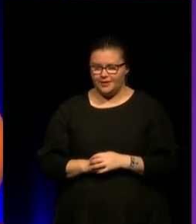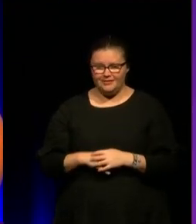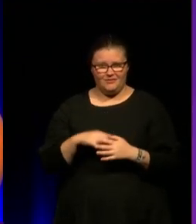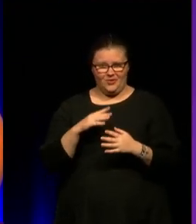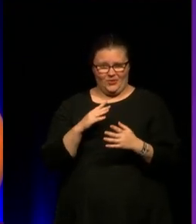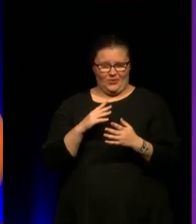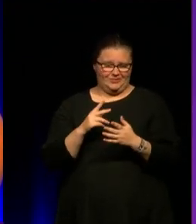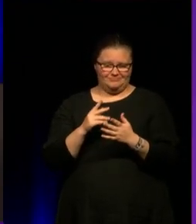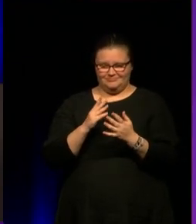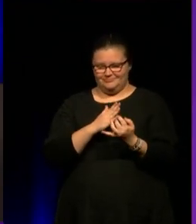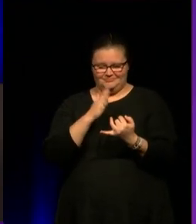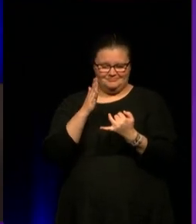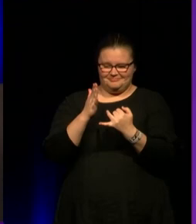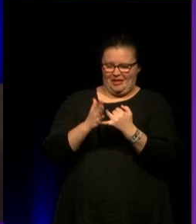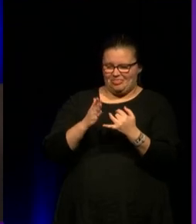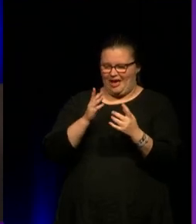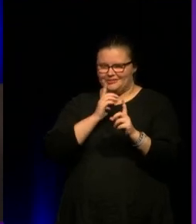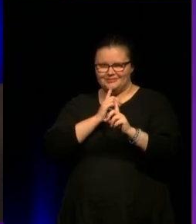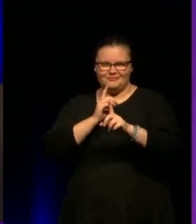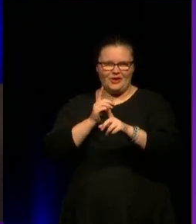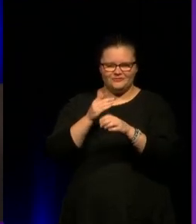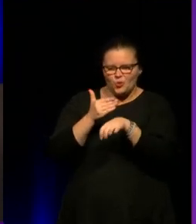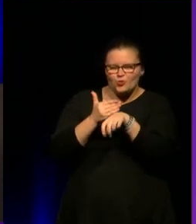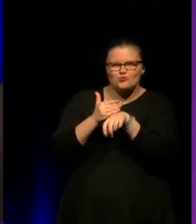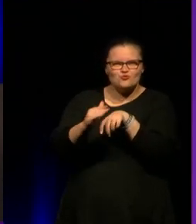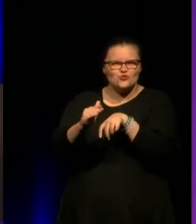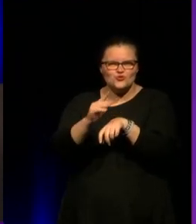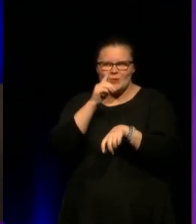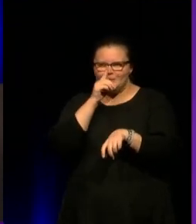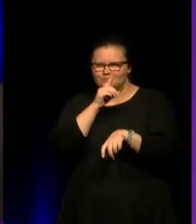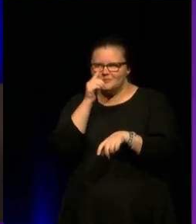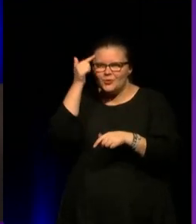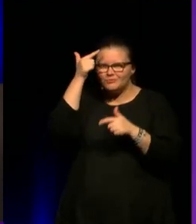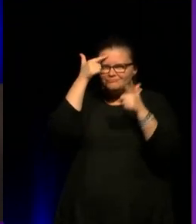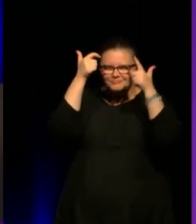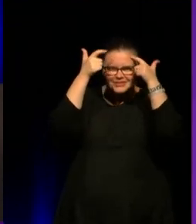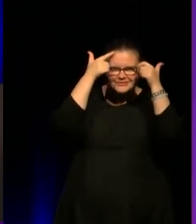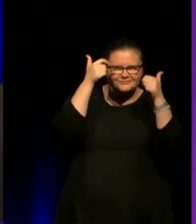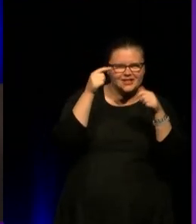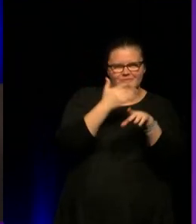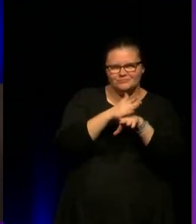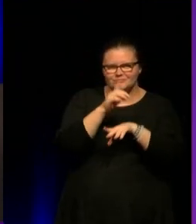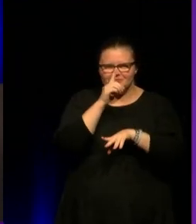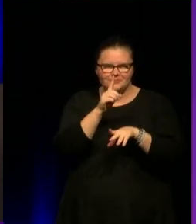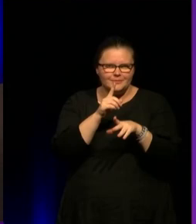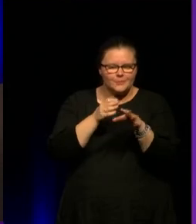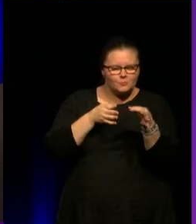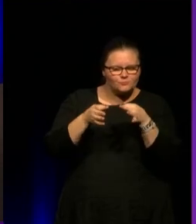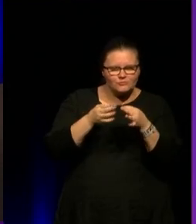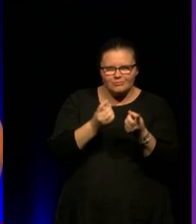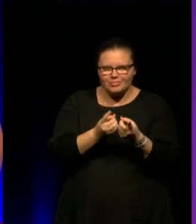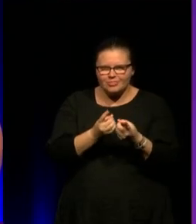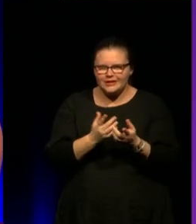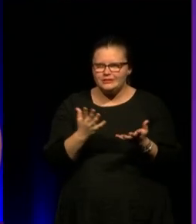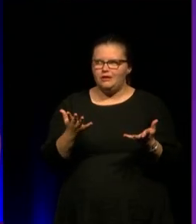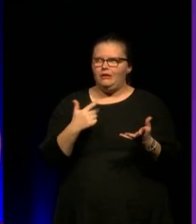for emerging business people, entrepreneurs and innovators in the audience tonight? What are your big lessons coming out of this?